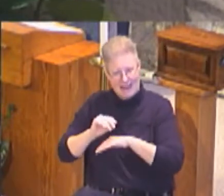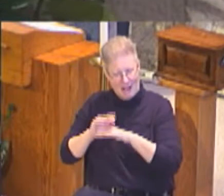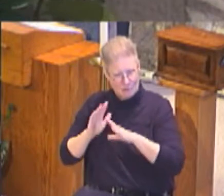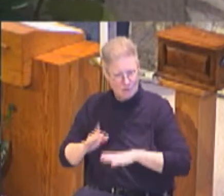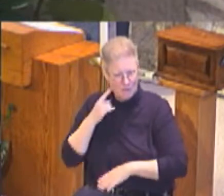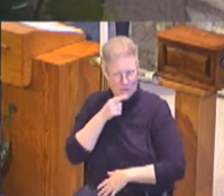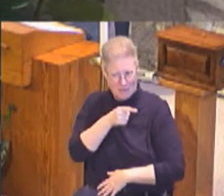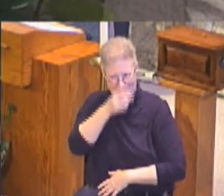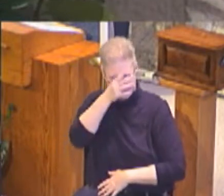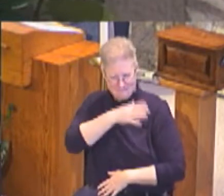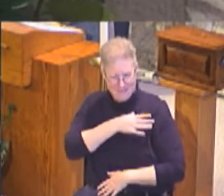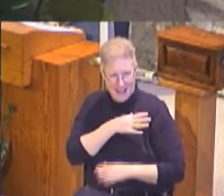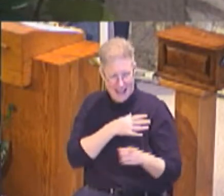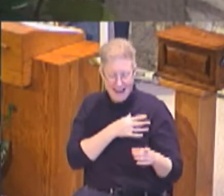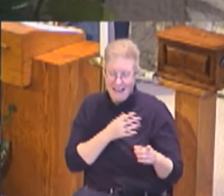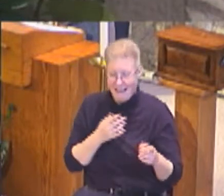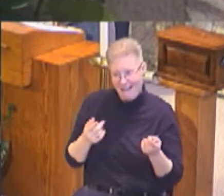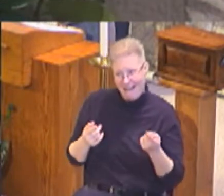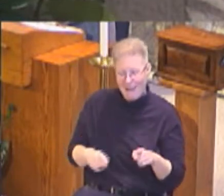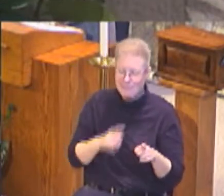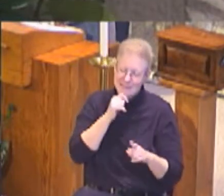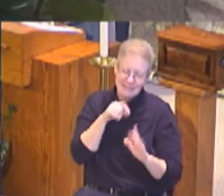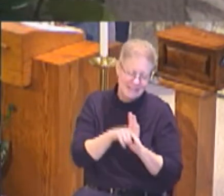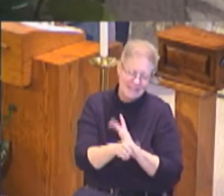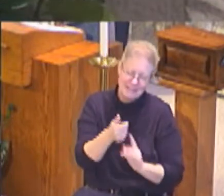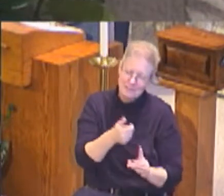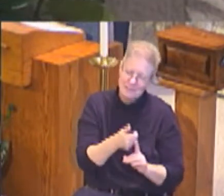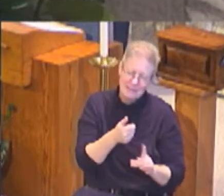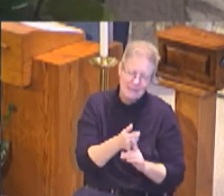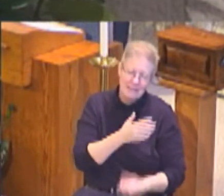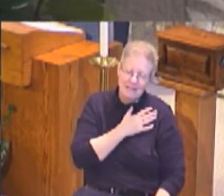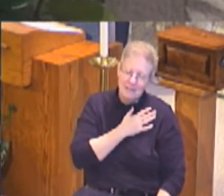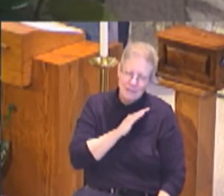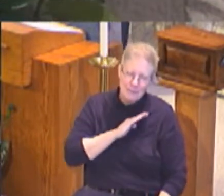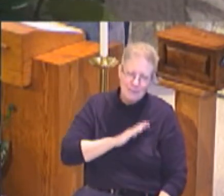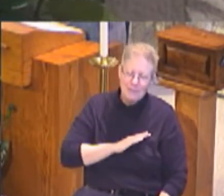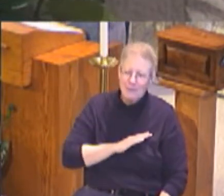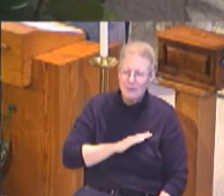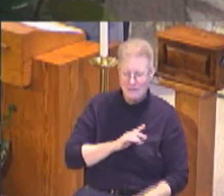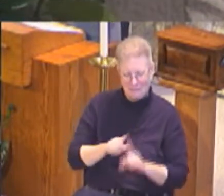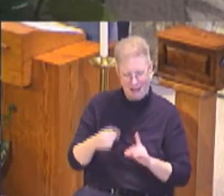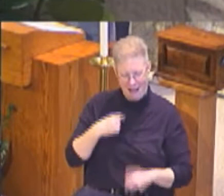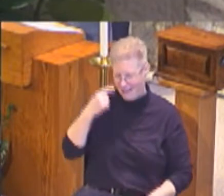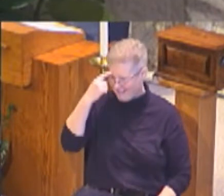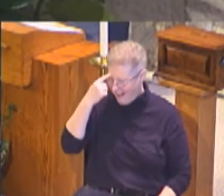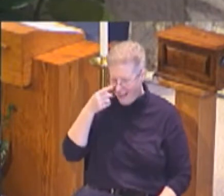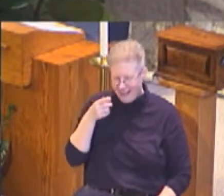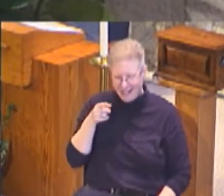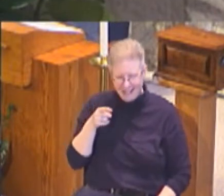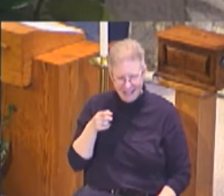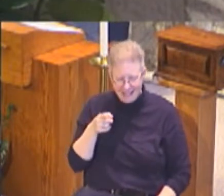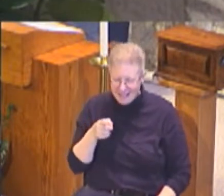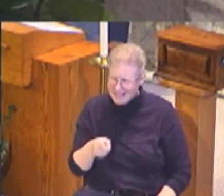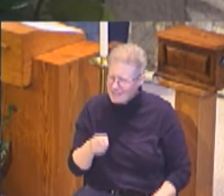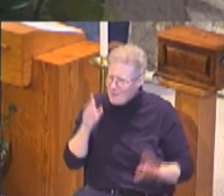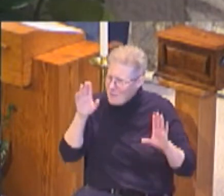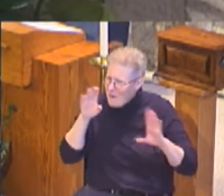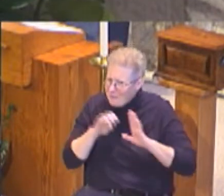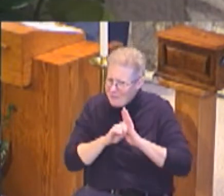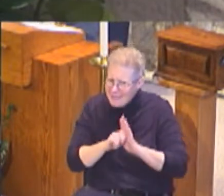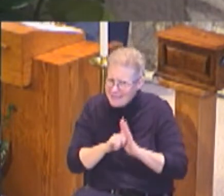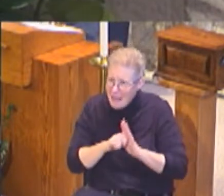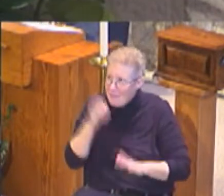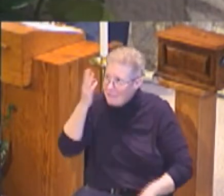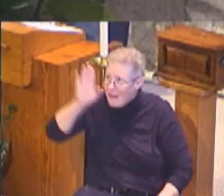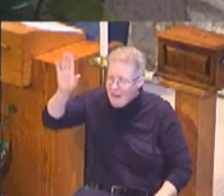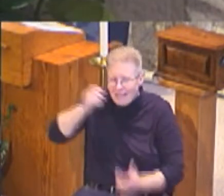man, and it turned out he didn't commit suicide after all. But I thought it was a wonderful example of God's love in